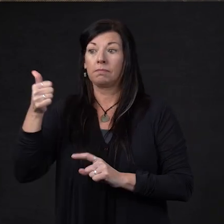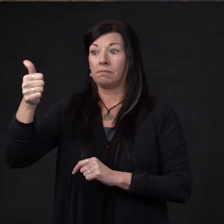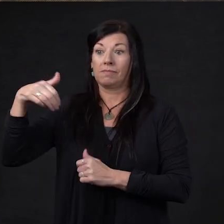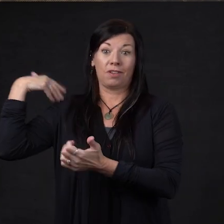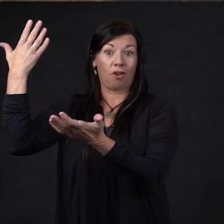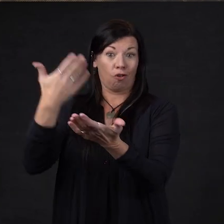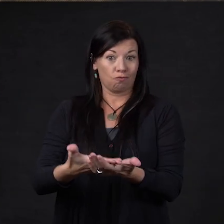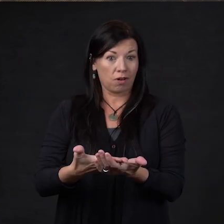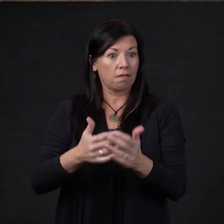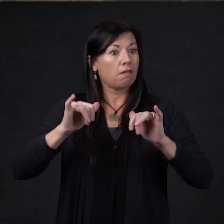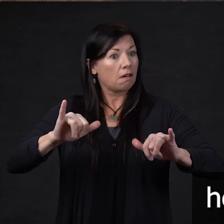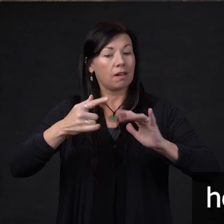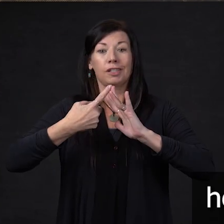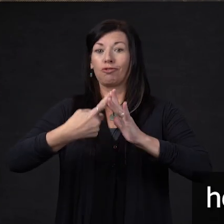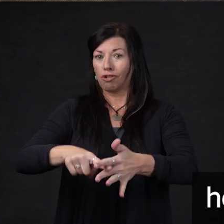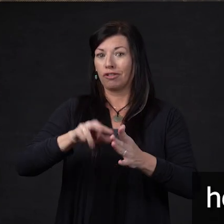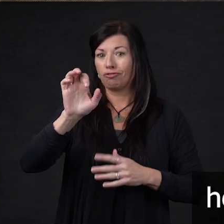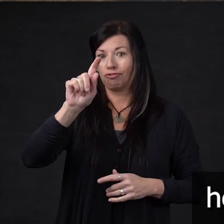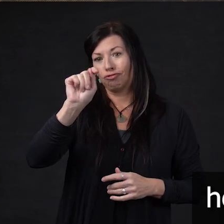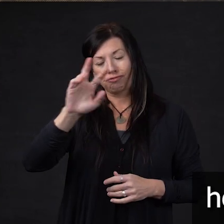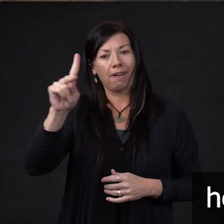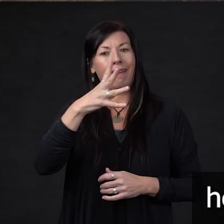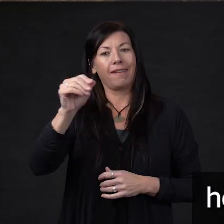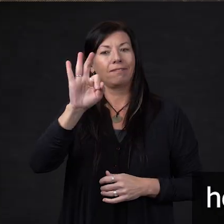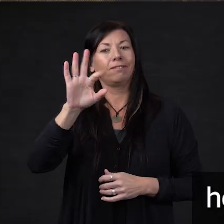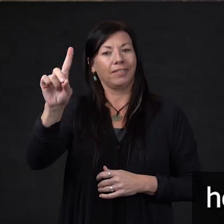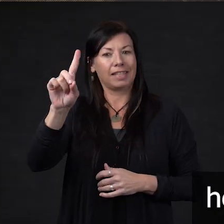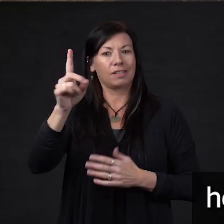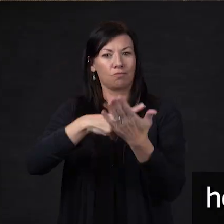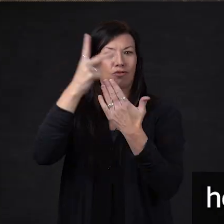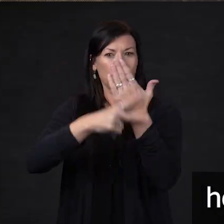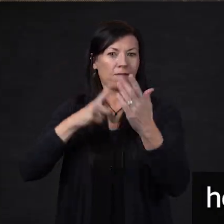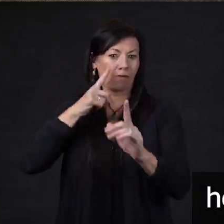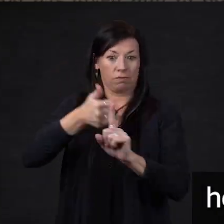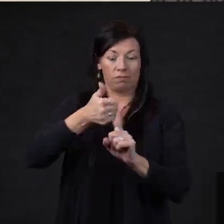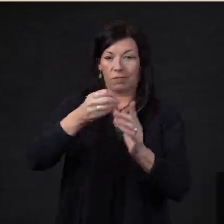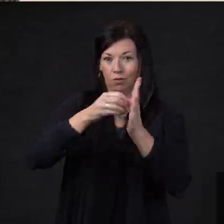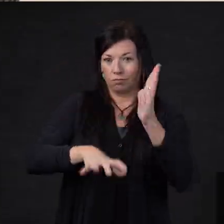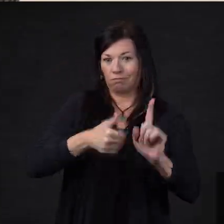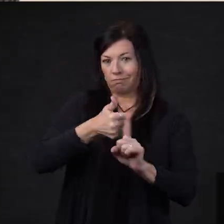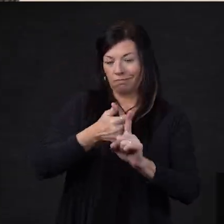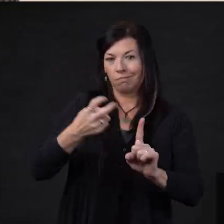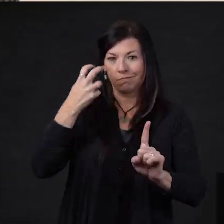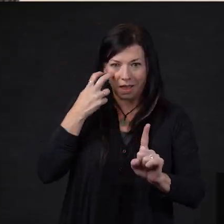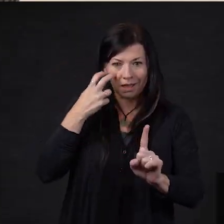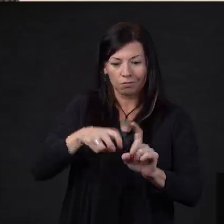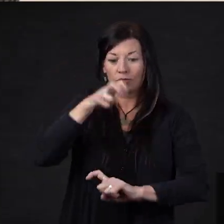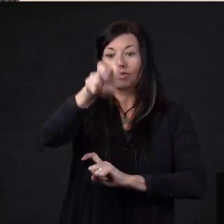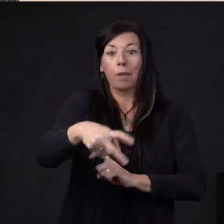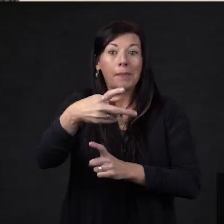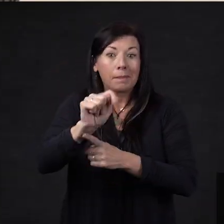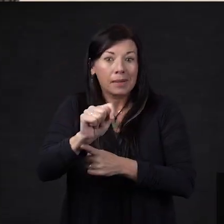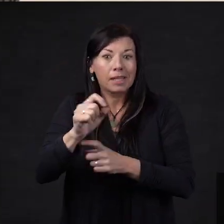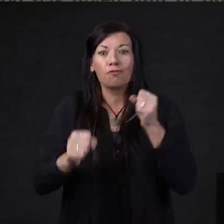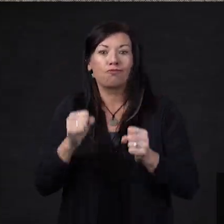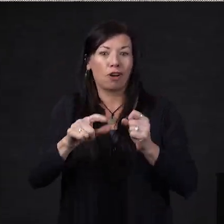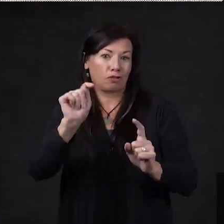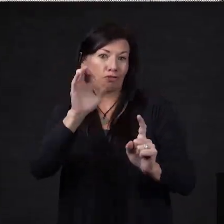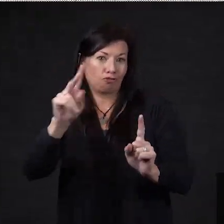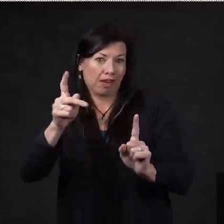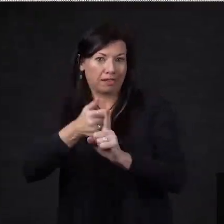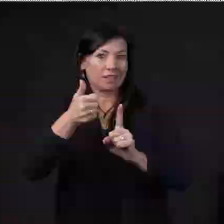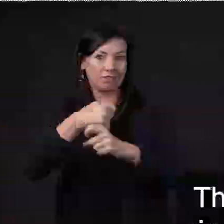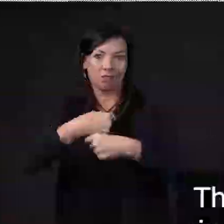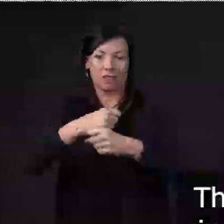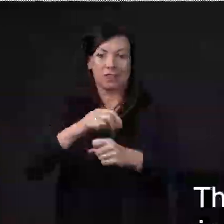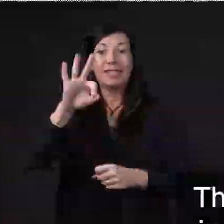Index articles. When he arrived, he started a track and field program for students who were blind. A jumping pit and running track were created. 2 photos of the